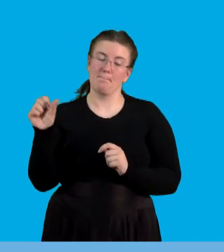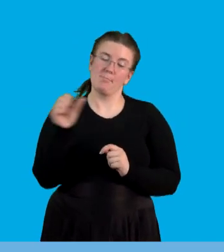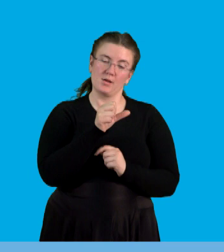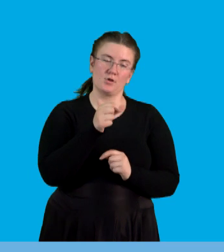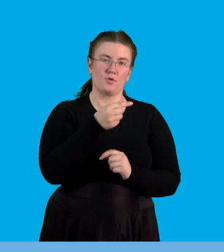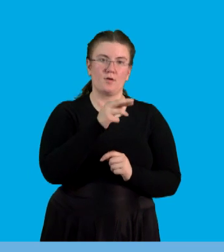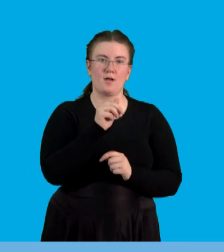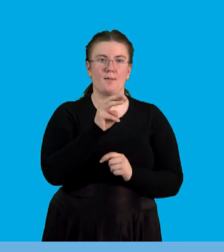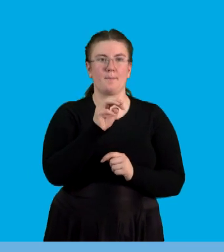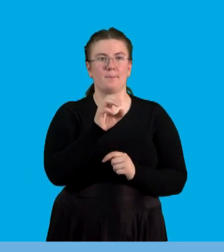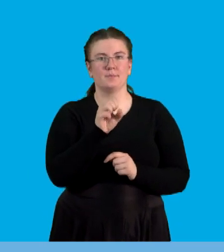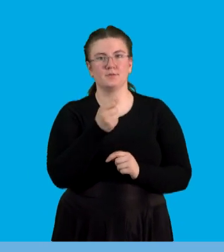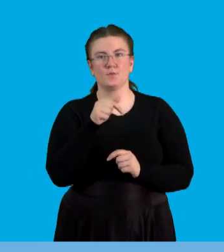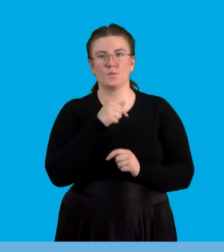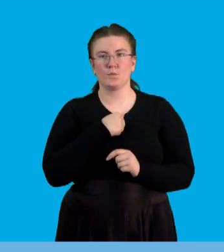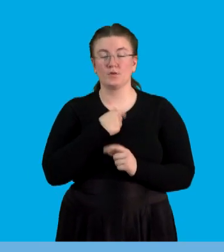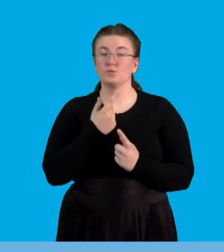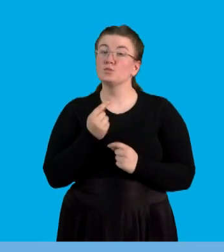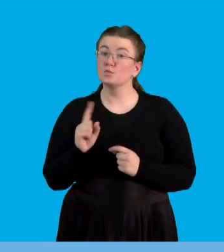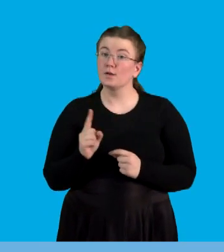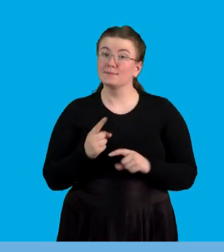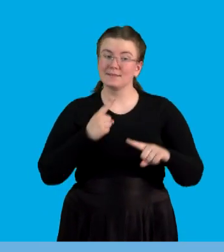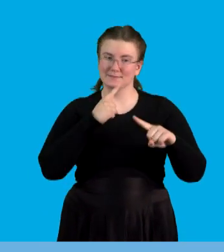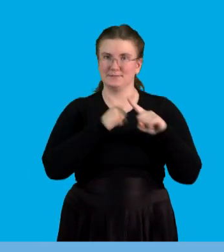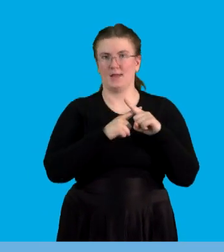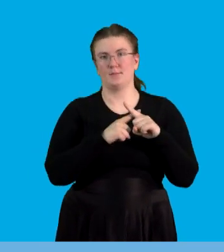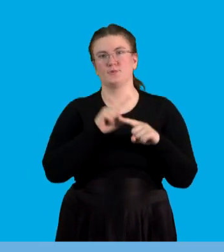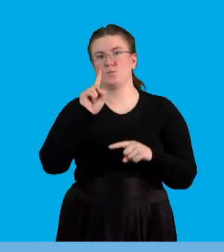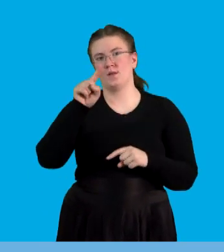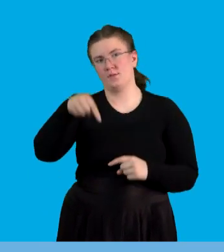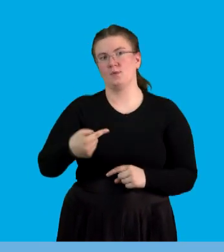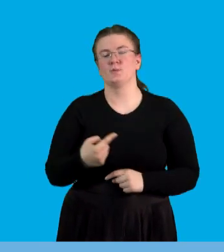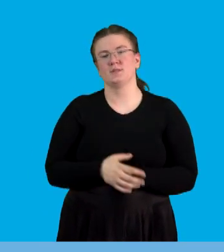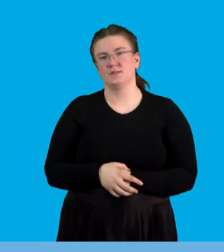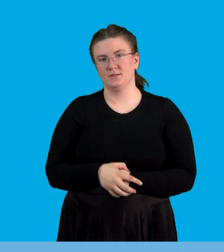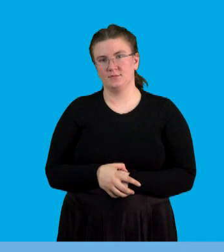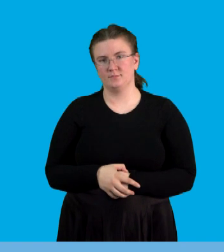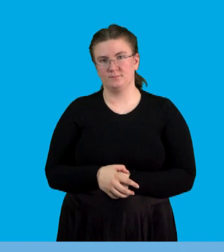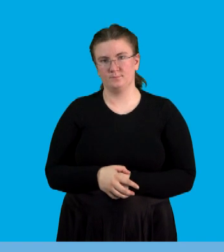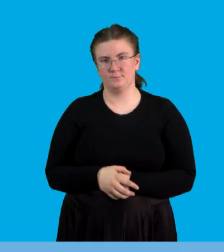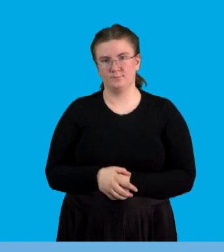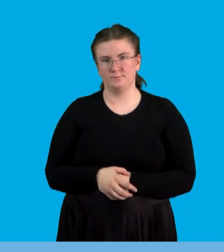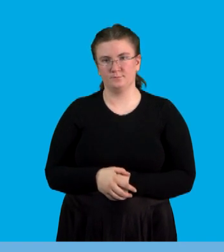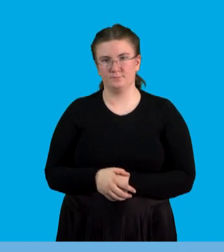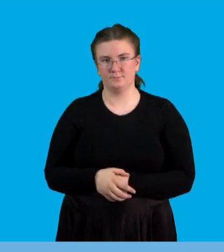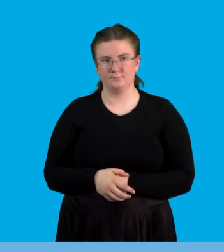to grams, we're supposed to multiply by 1,000.